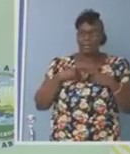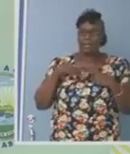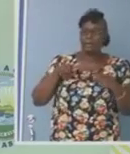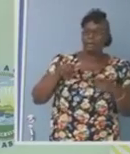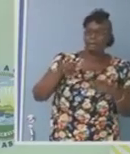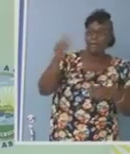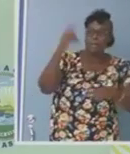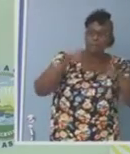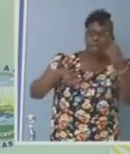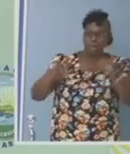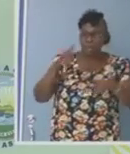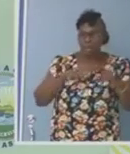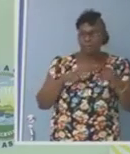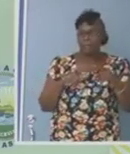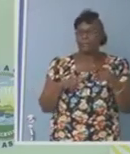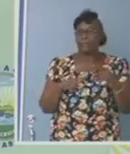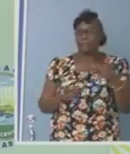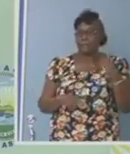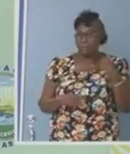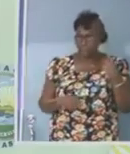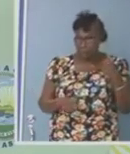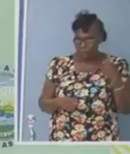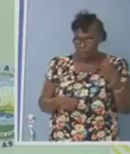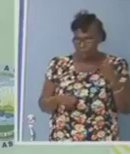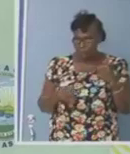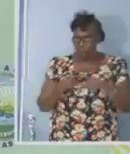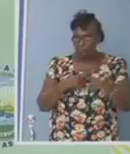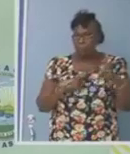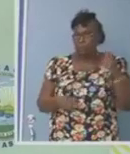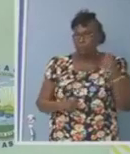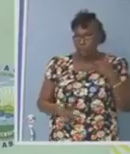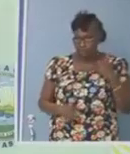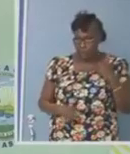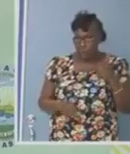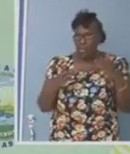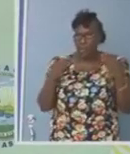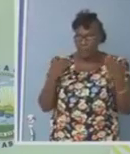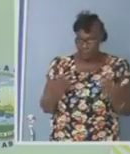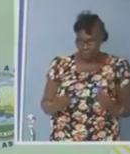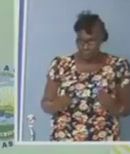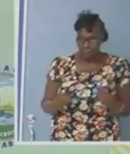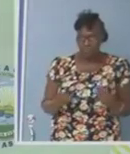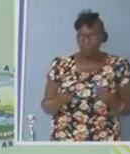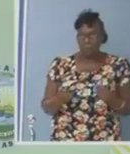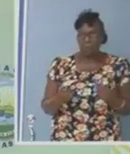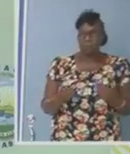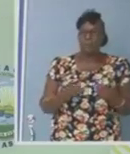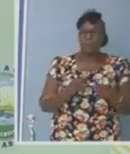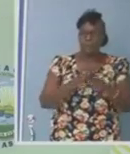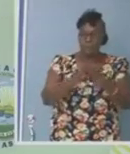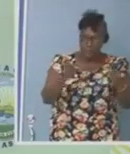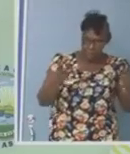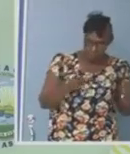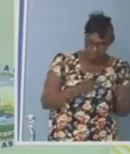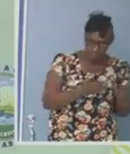those persons, the nationals of Trinidad and Tobago, are now in our quarantine